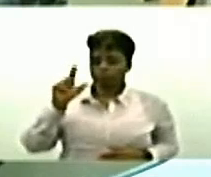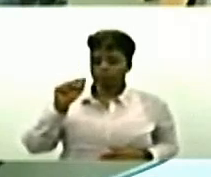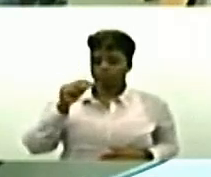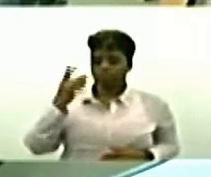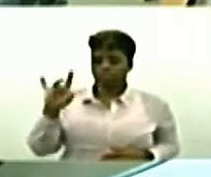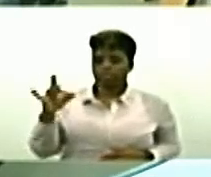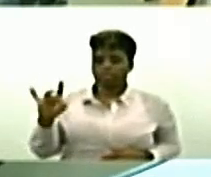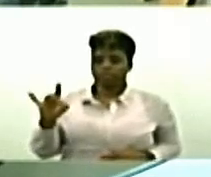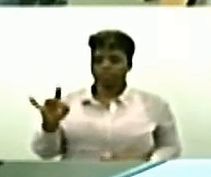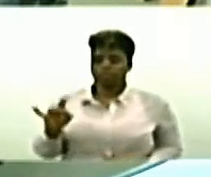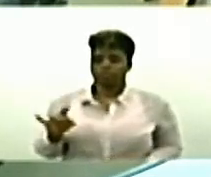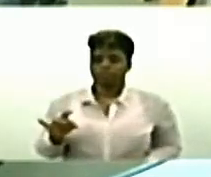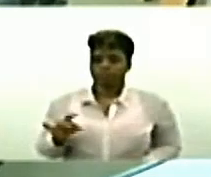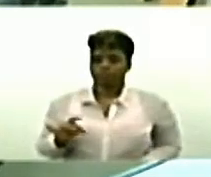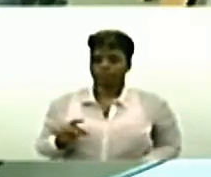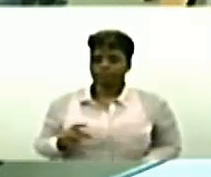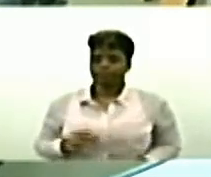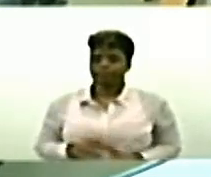Senator Steve.